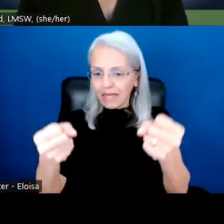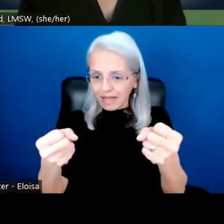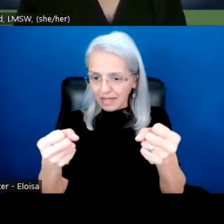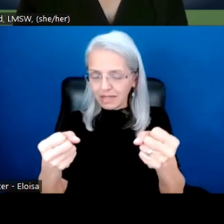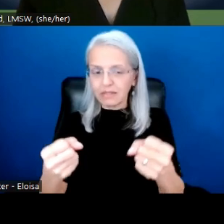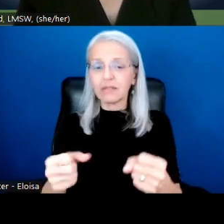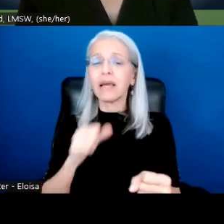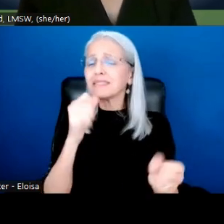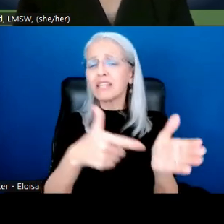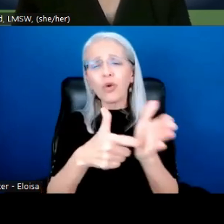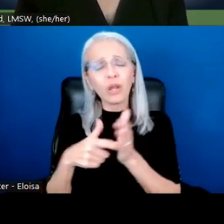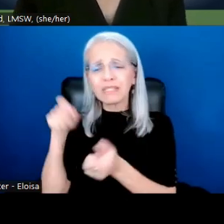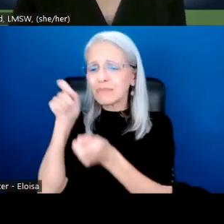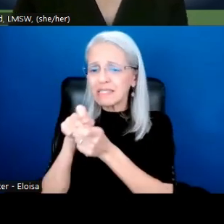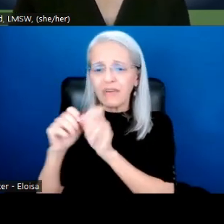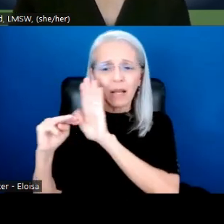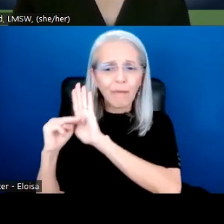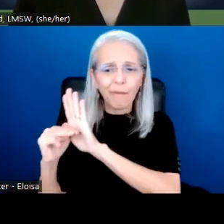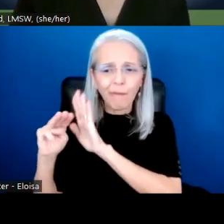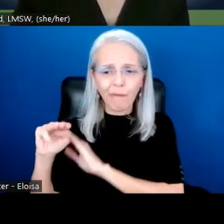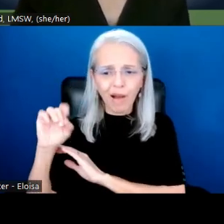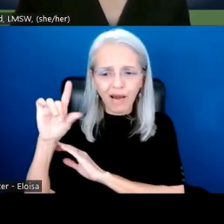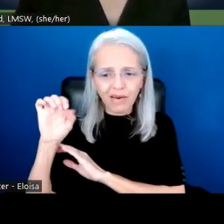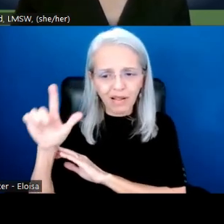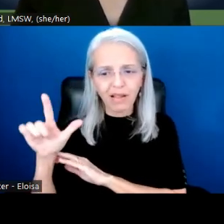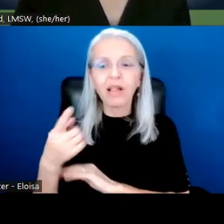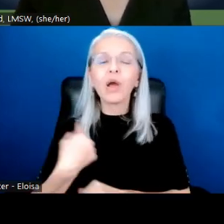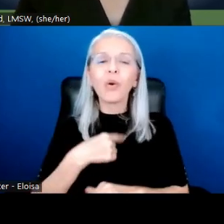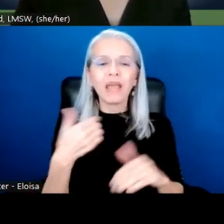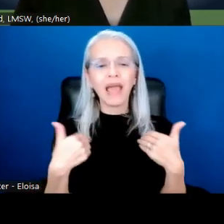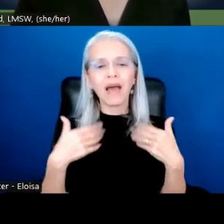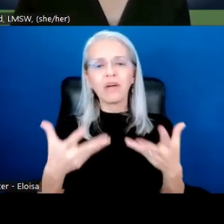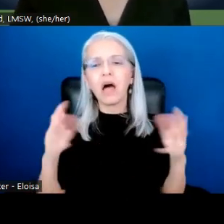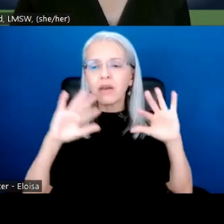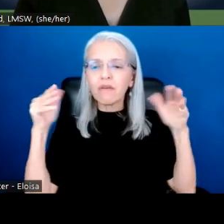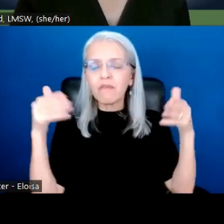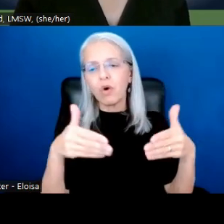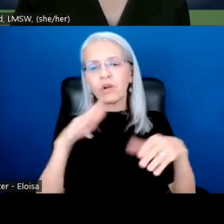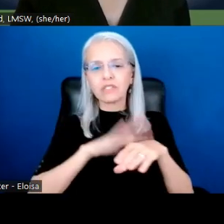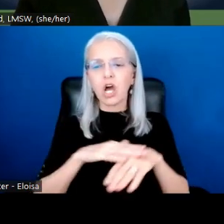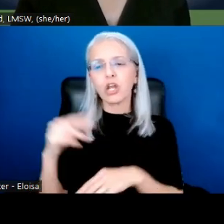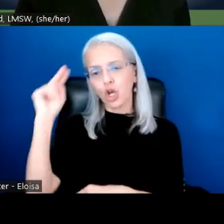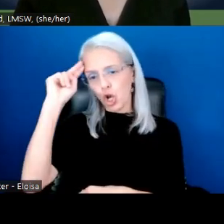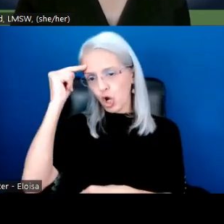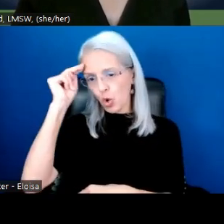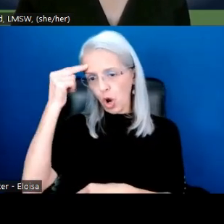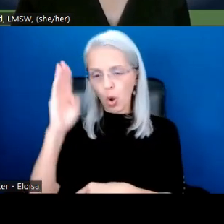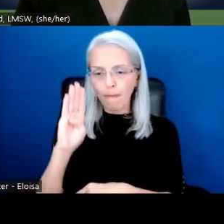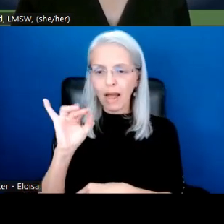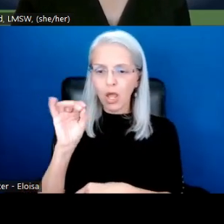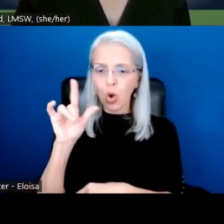model. We do a lot of sort of focus on neurobiology and the